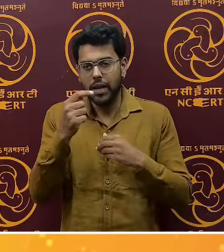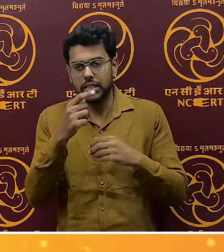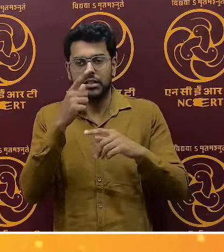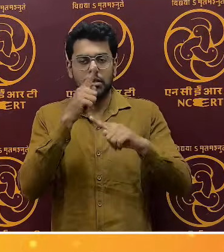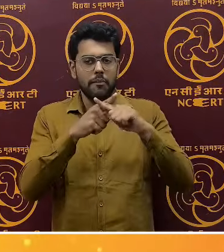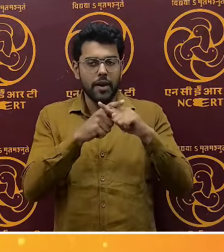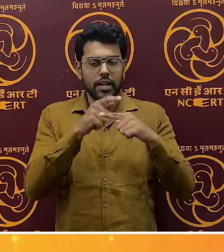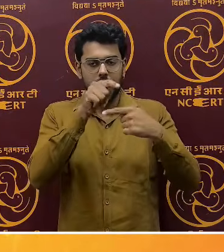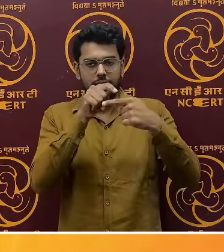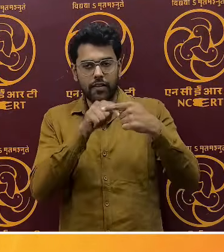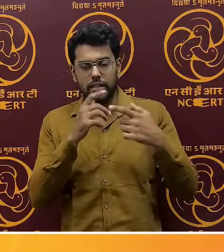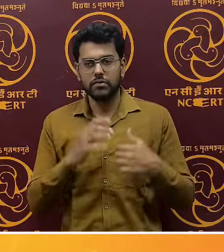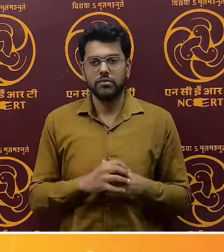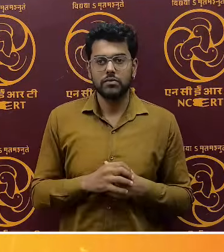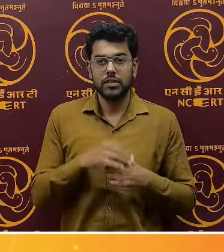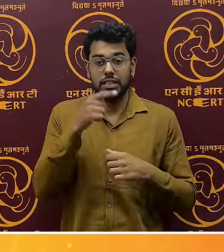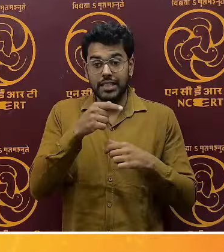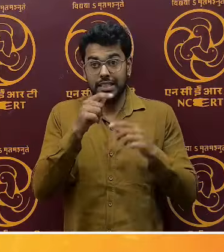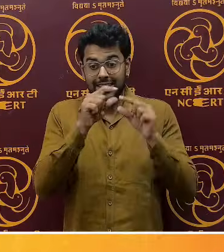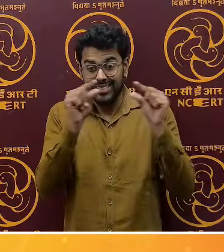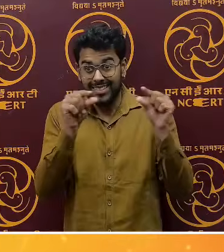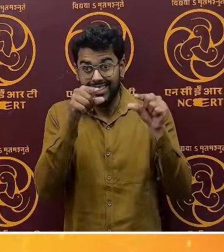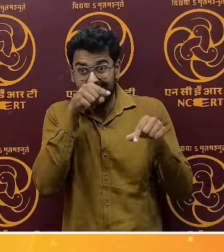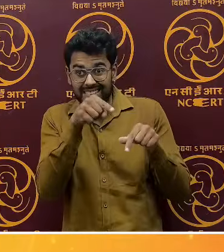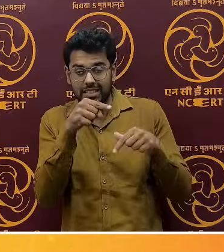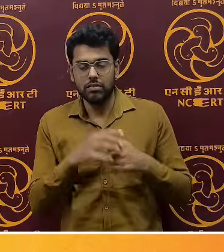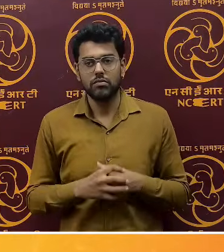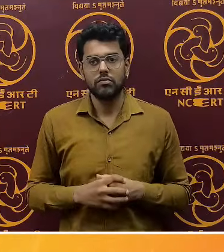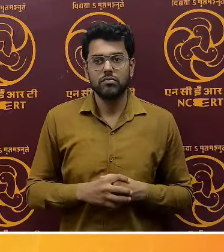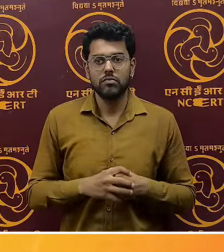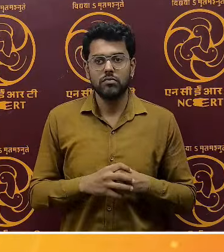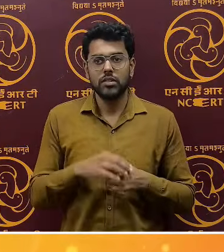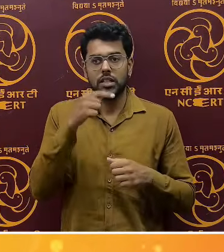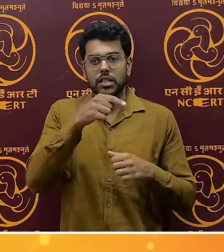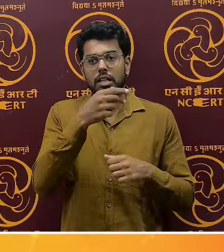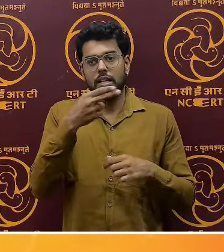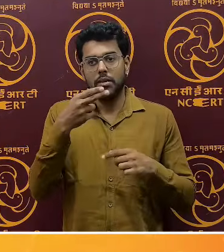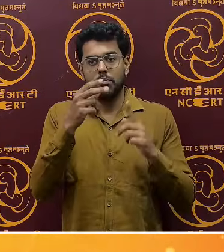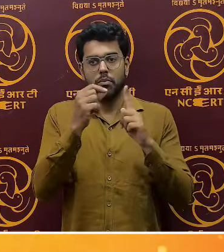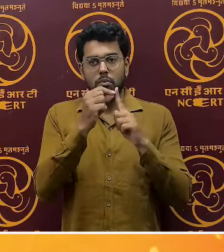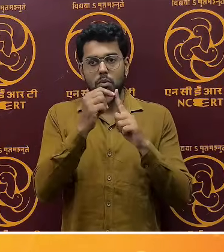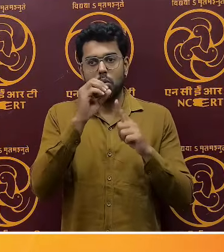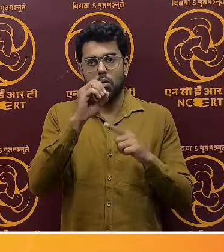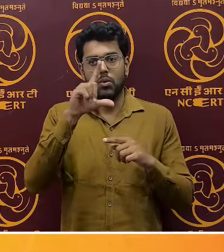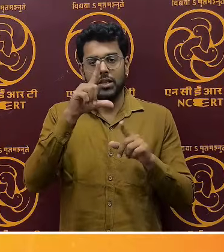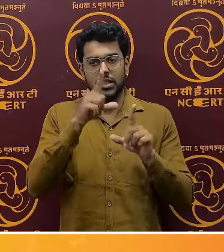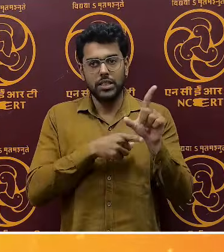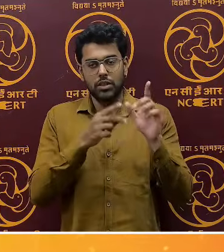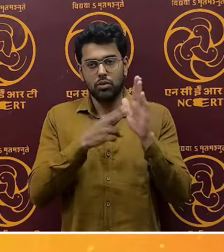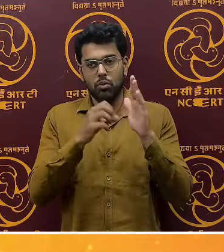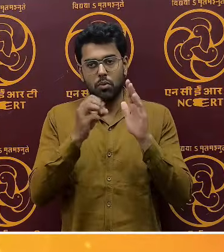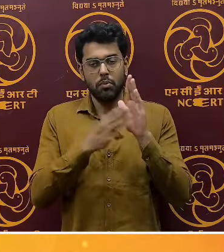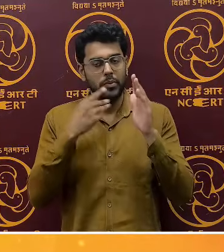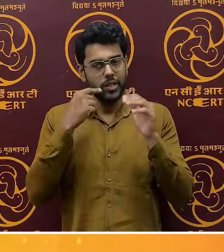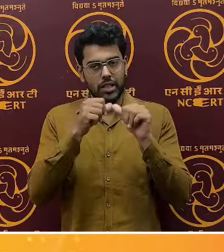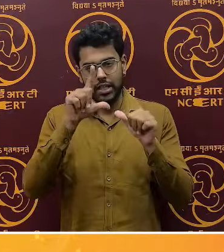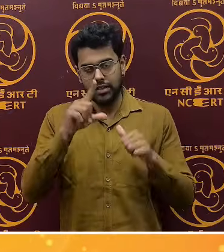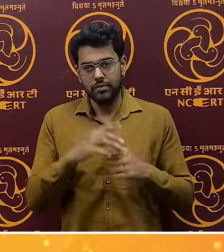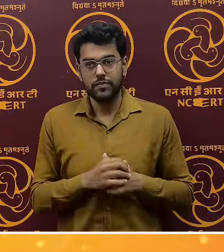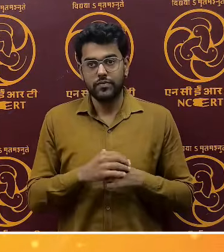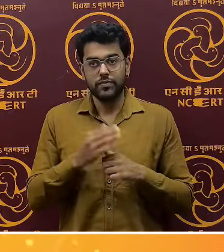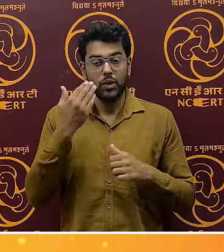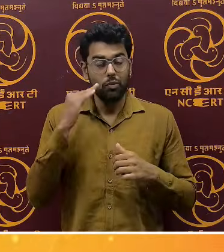multiplication. So this expression is known as polynomial. Okay. Now we will see